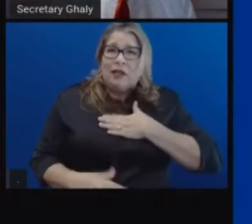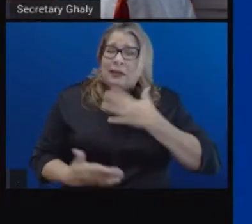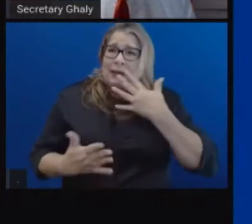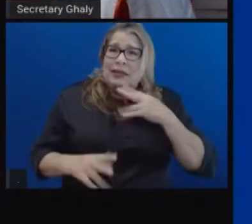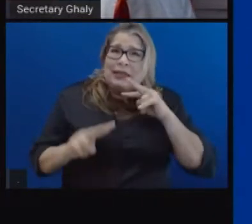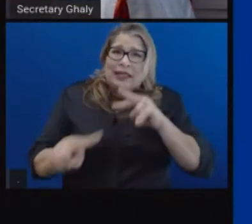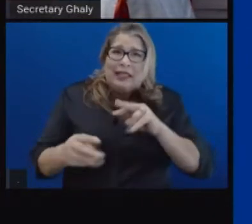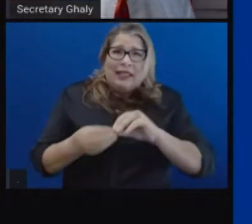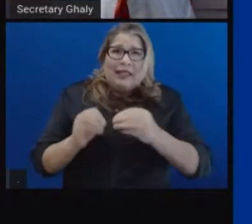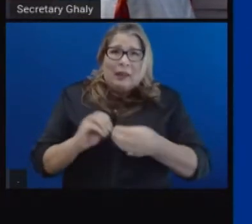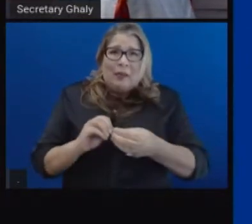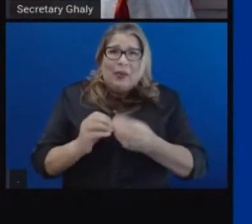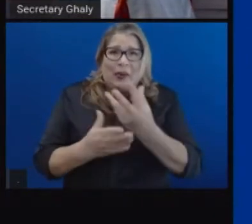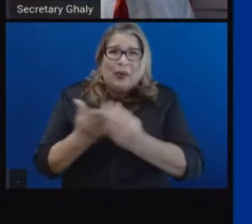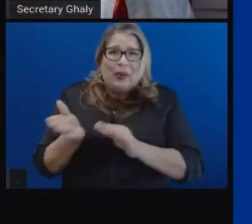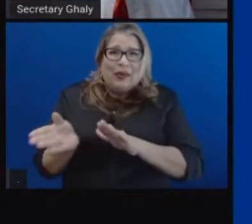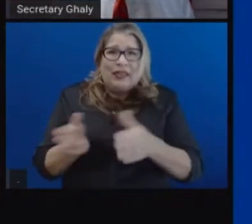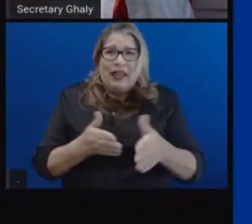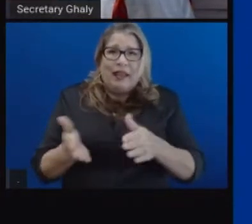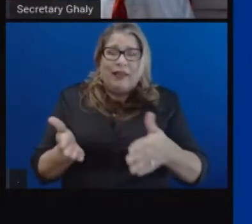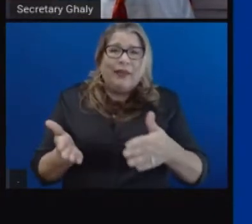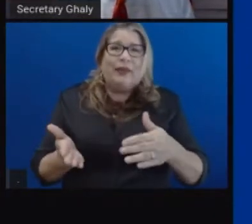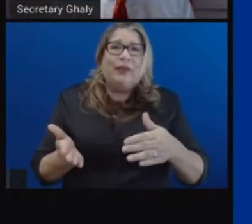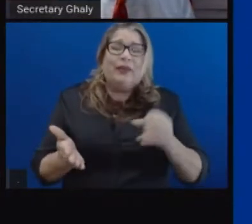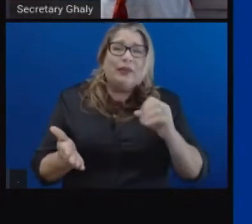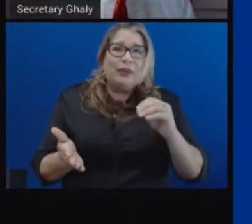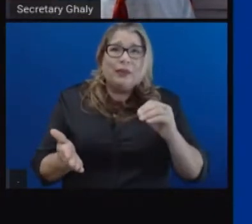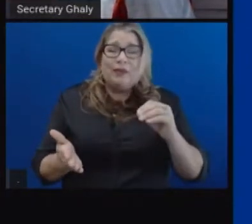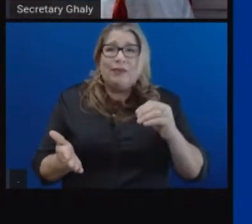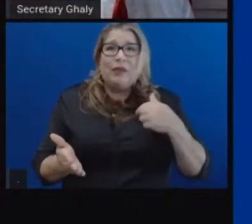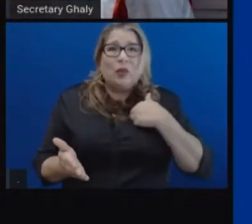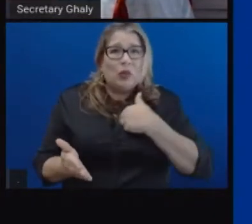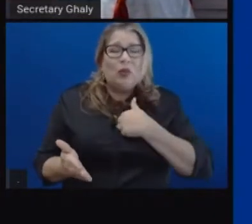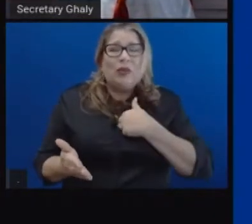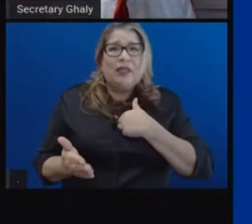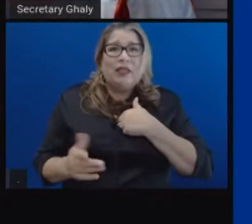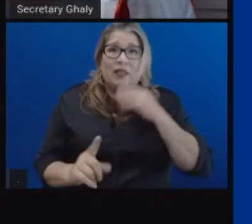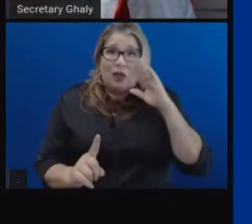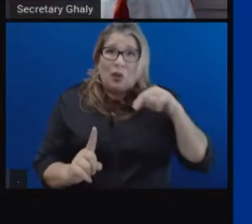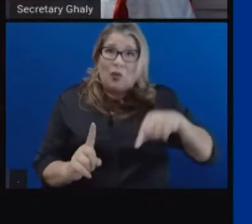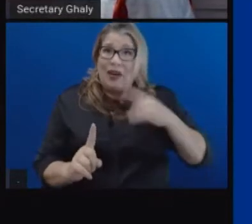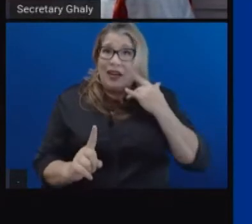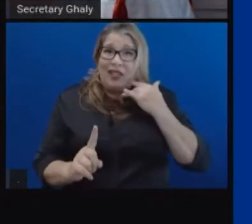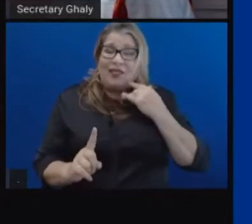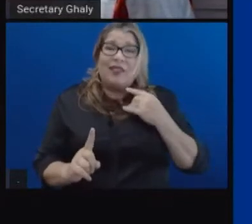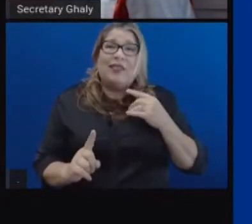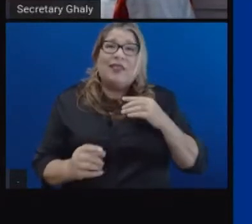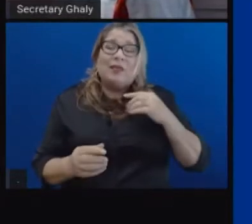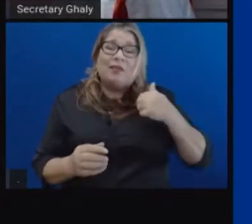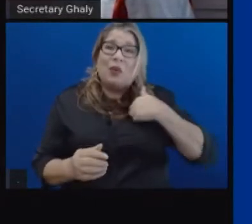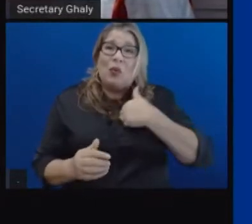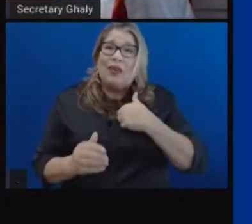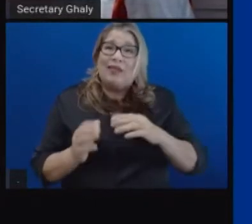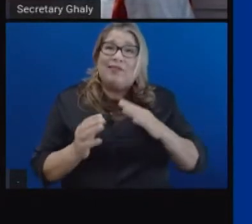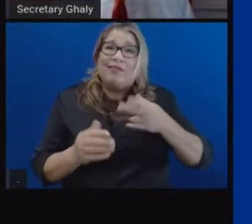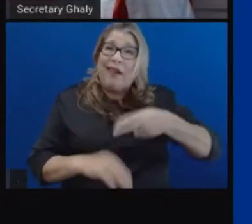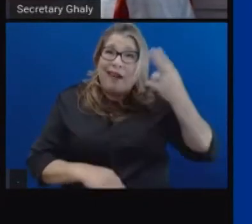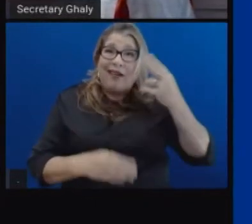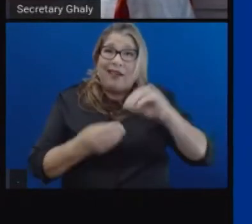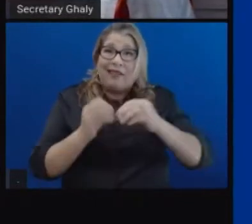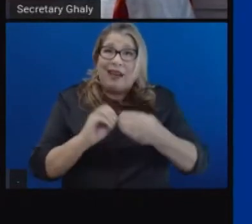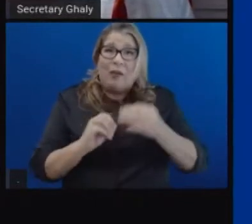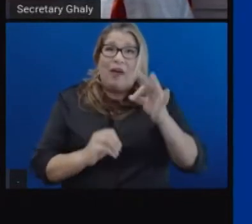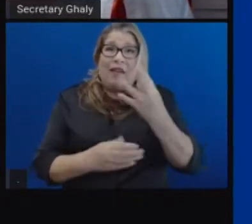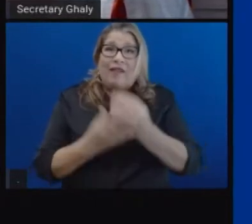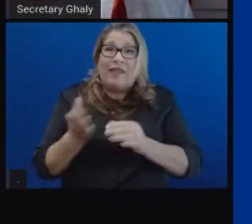continue to be one of the leaders in deaths per capita, and something that I know we can continue to lead in even